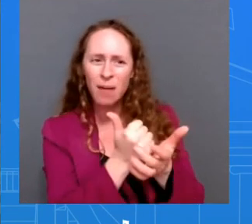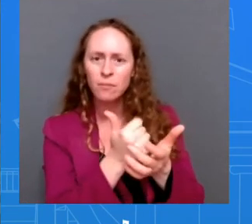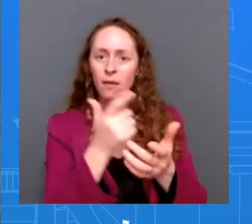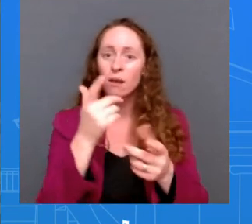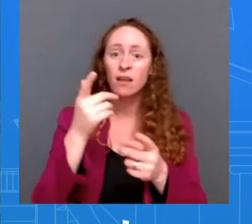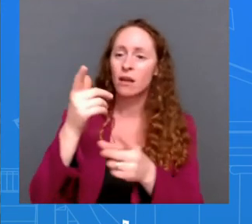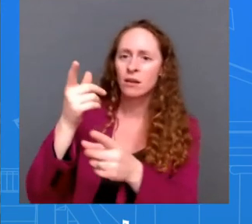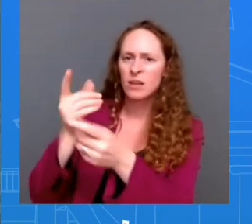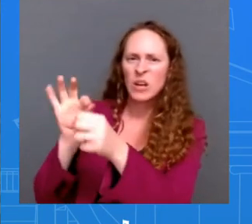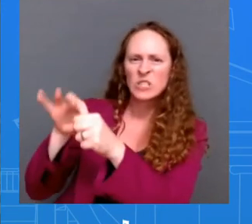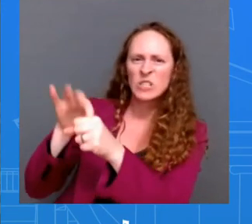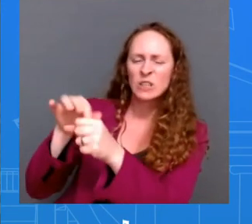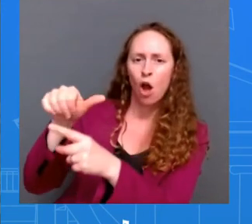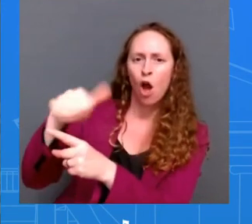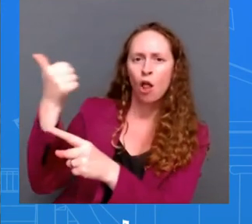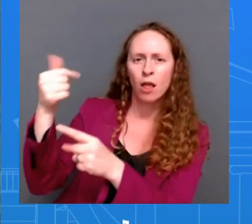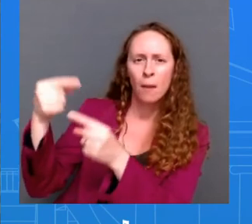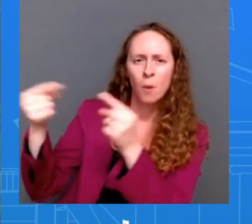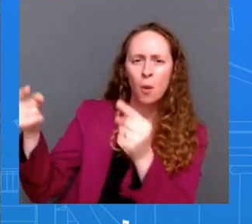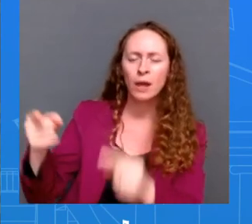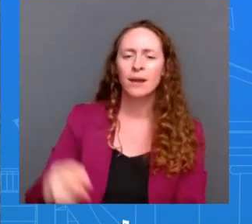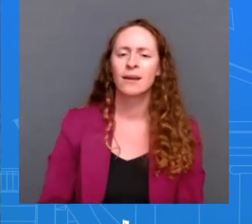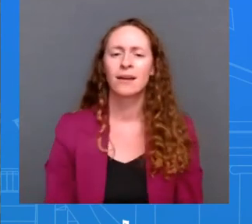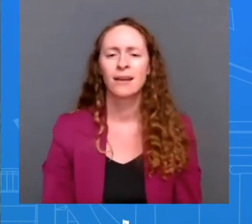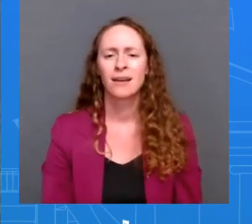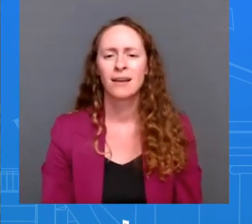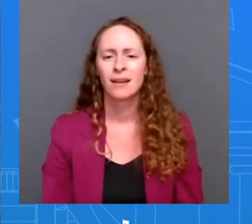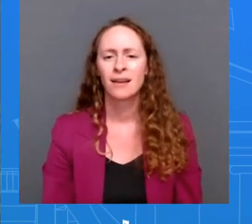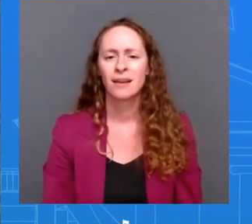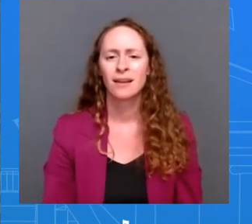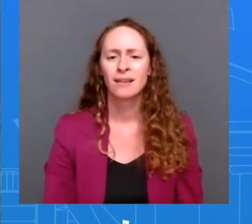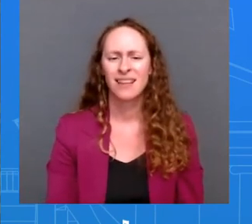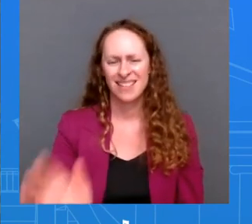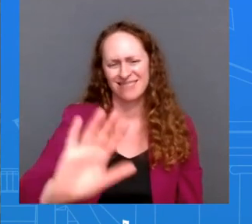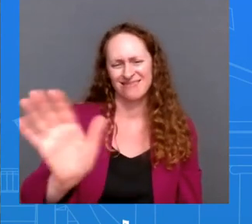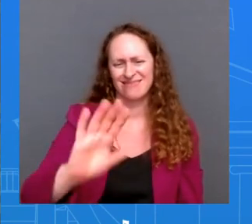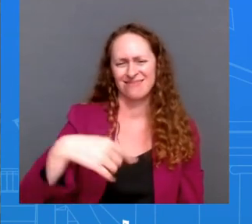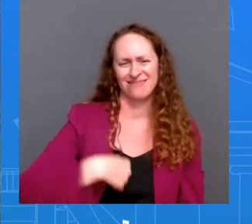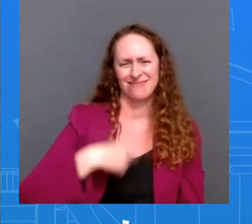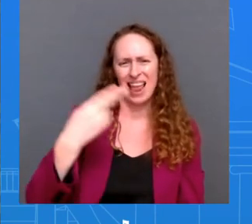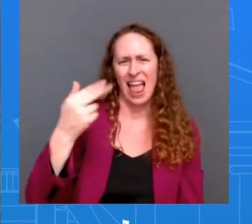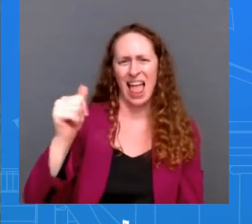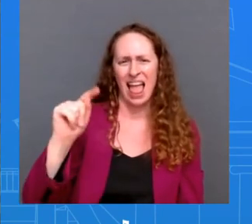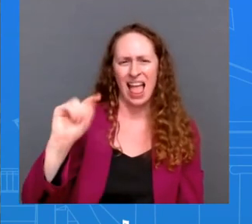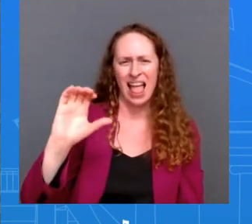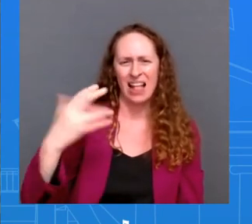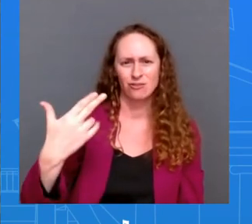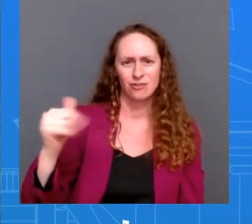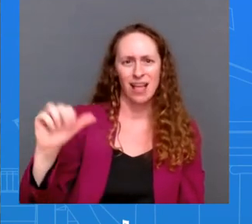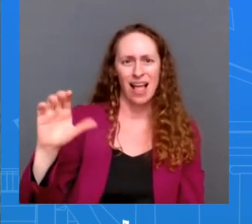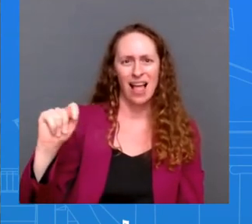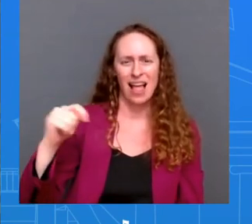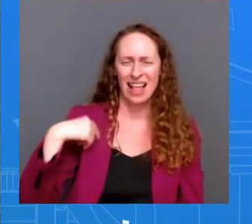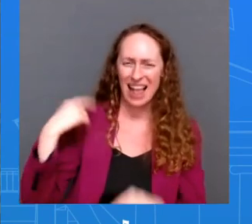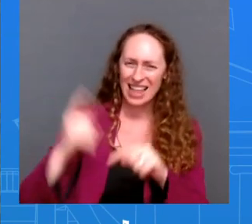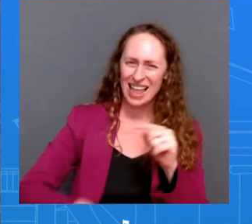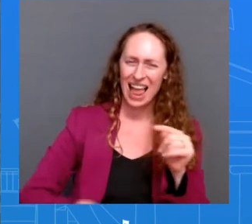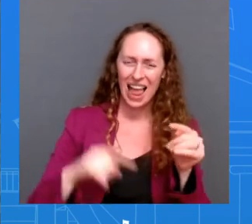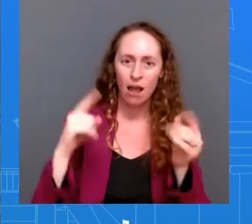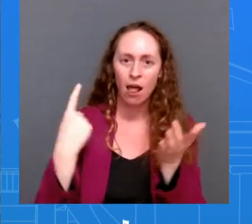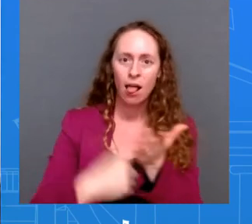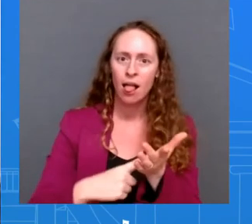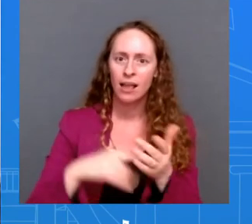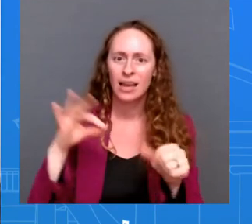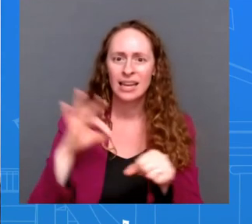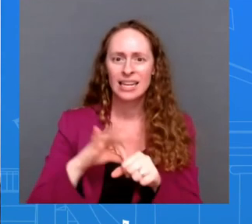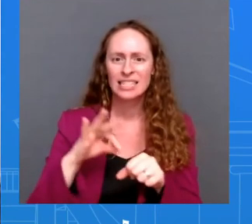I cannot speak to any political campaigns or elections, midterms including, and so I just can't speak to that at this time. You talked